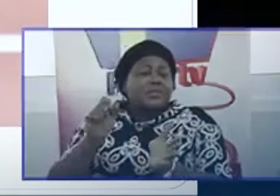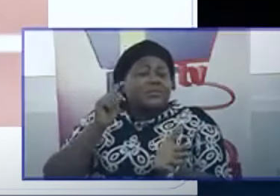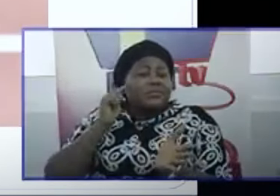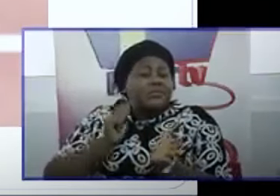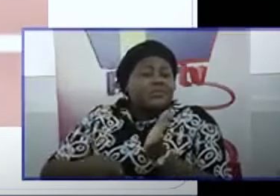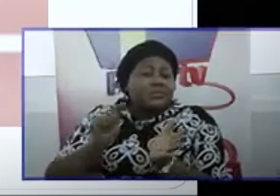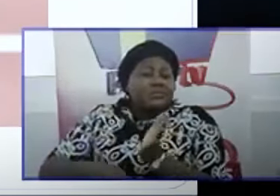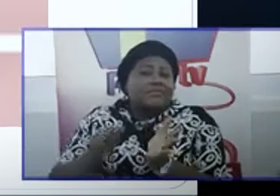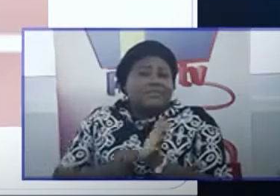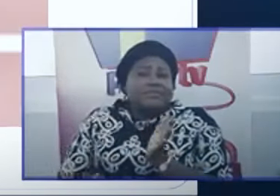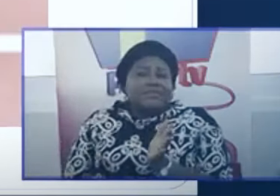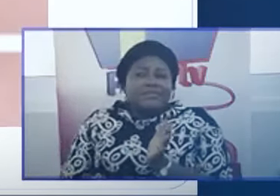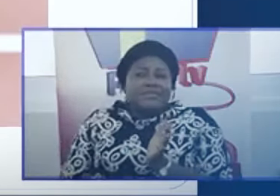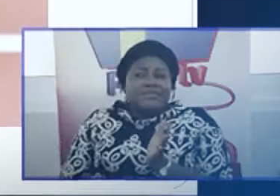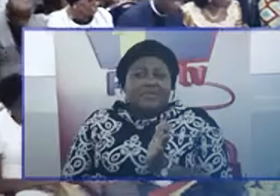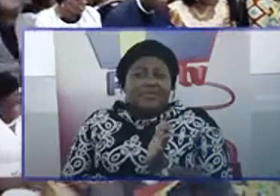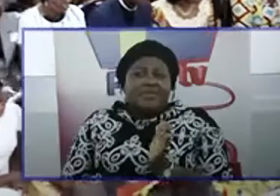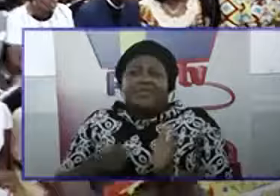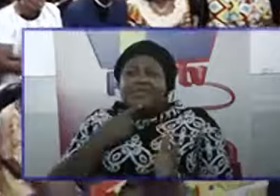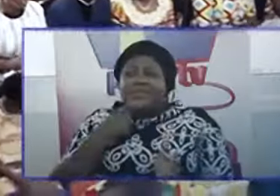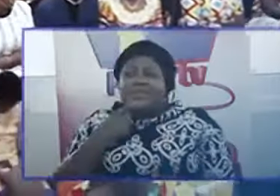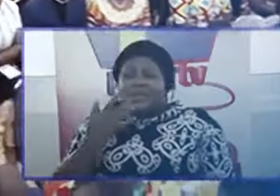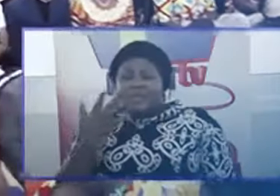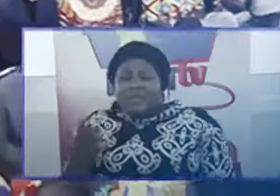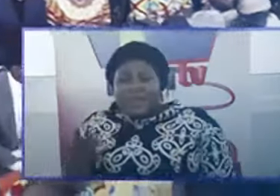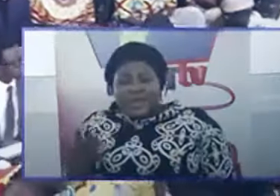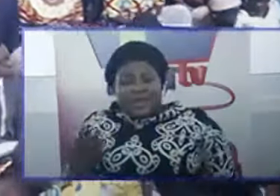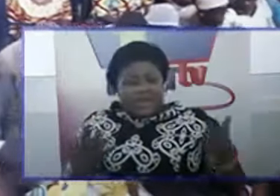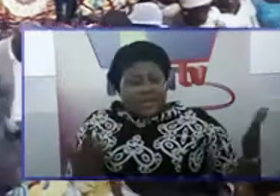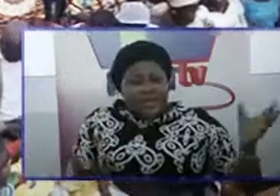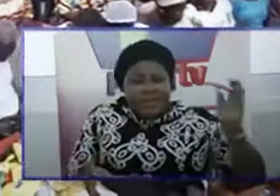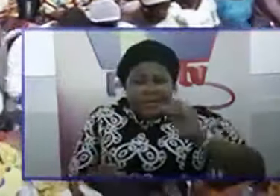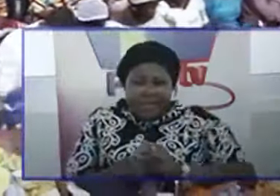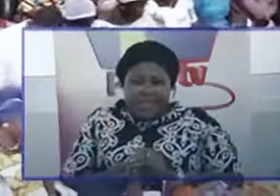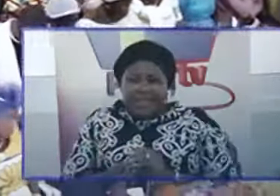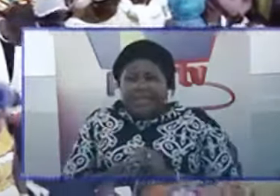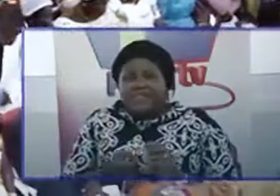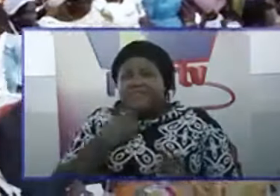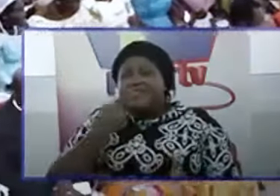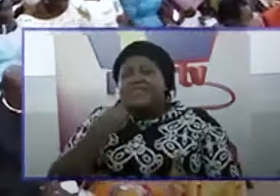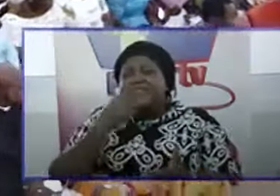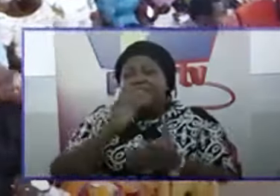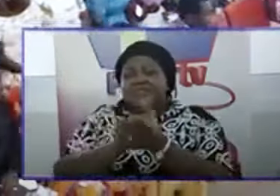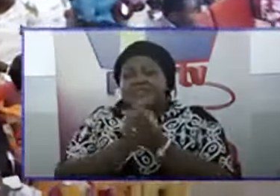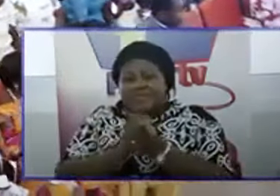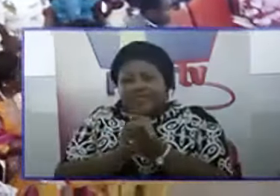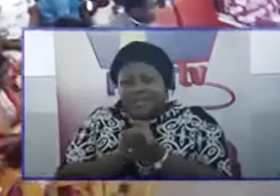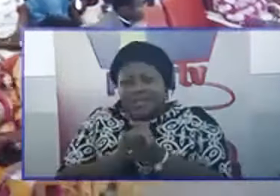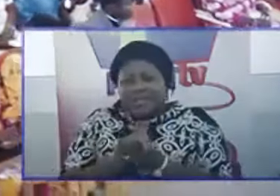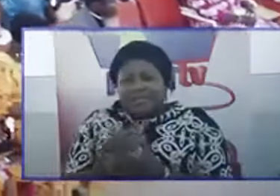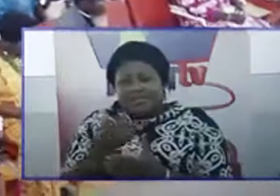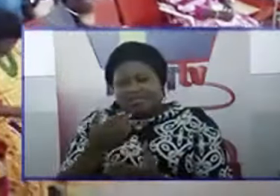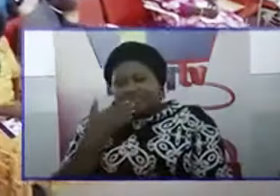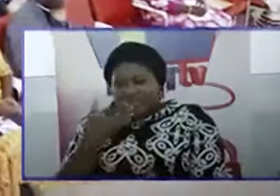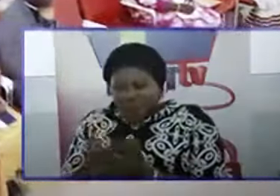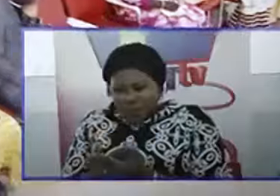the one who had five said, I have gained five more. He says, well done, good and faithful